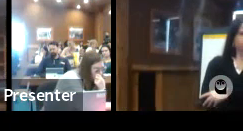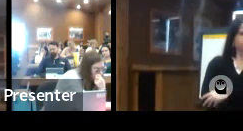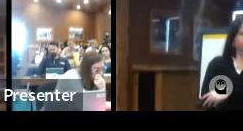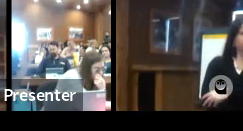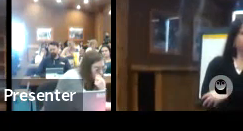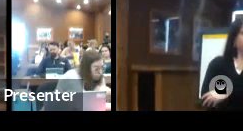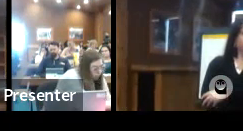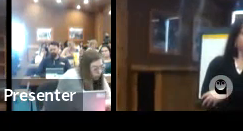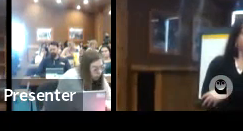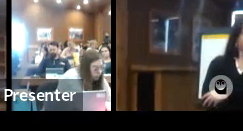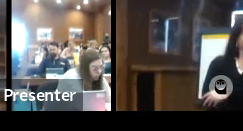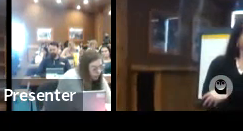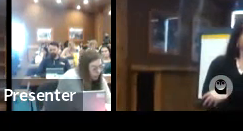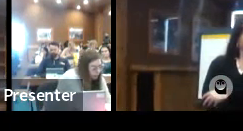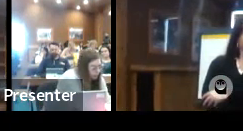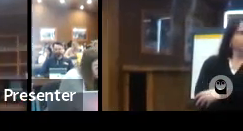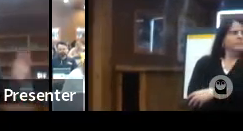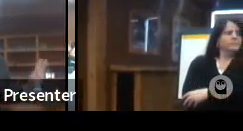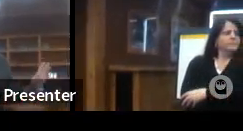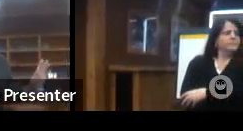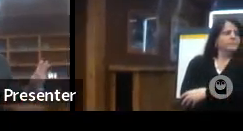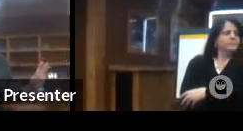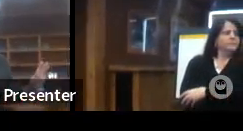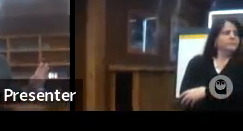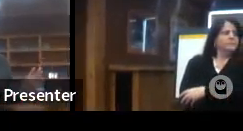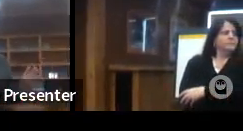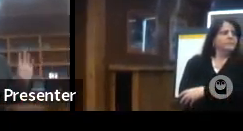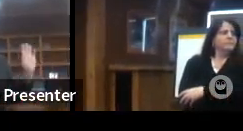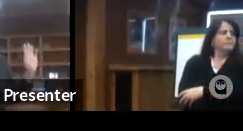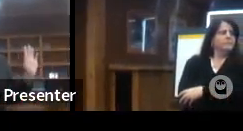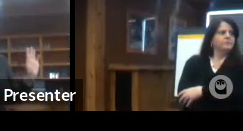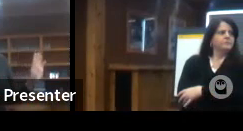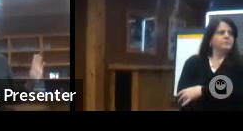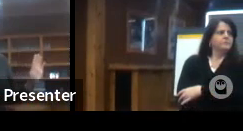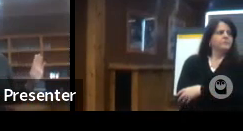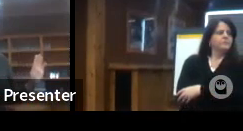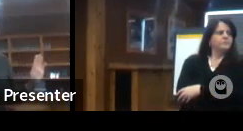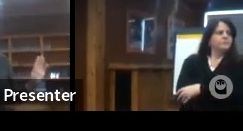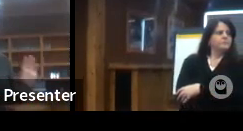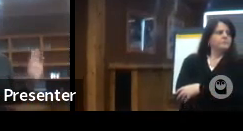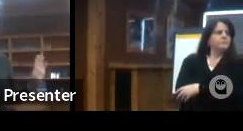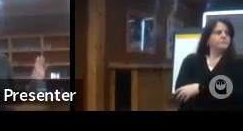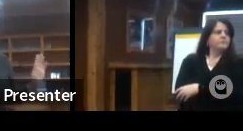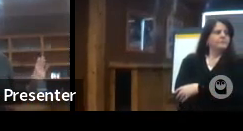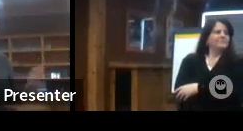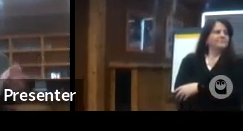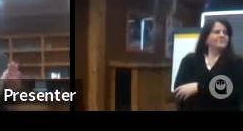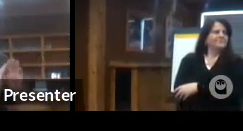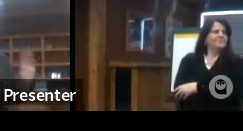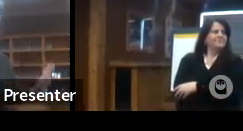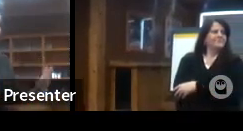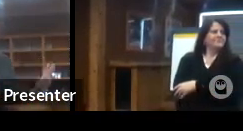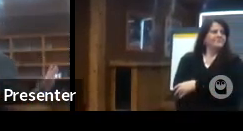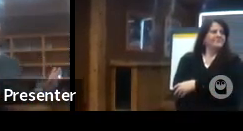just kind of take it and ask for it. If you do not want feedback, if you said, I'm the only one that's volunteering, nobody else has stepped up,